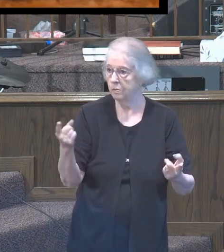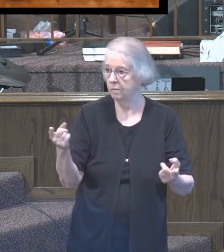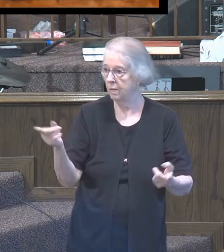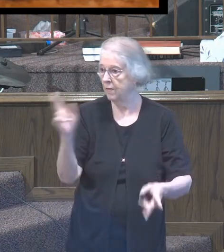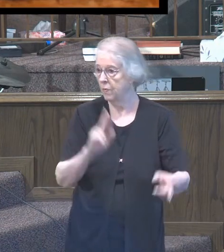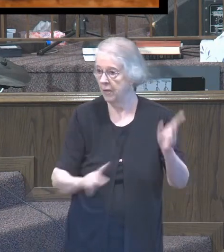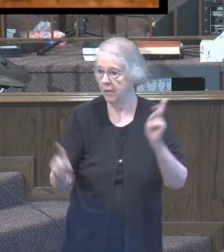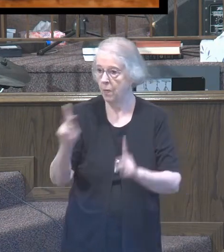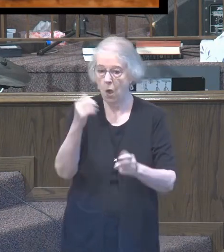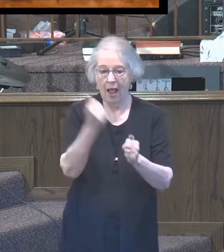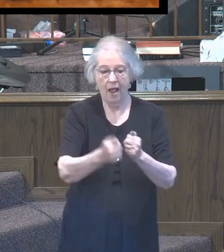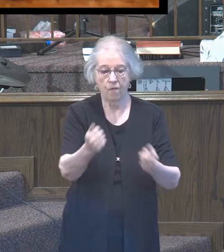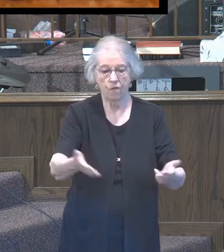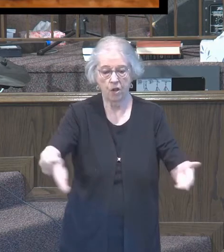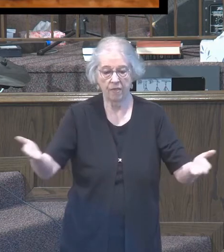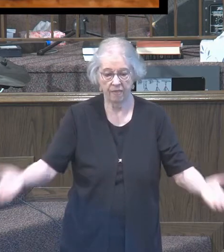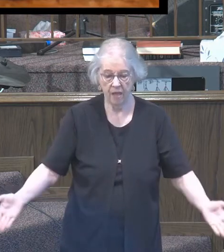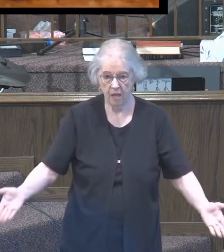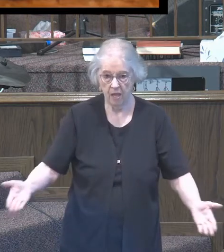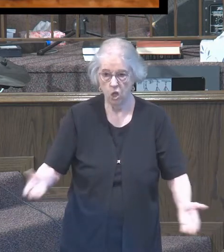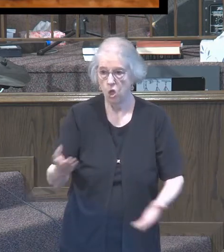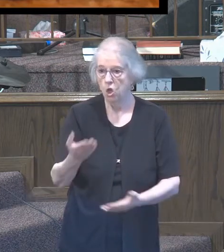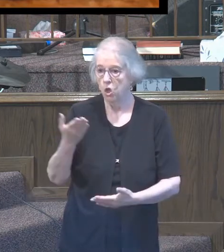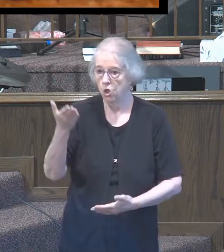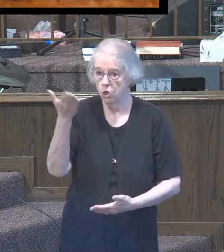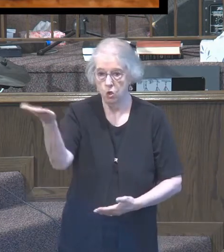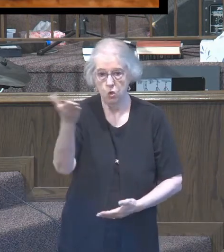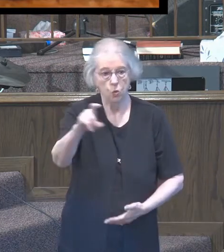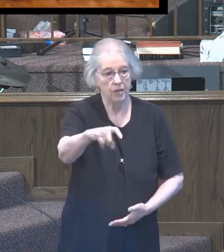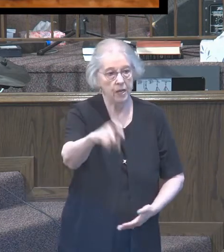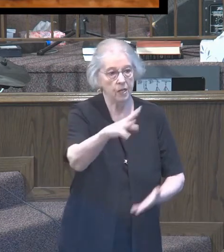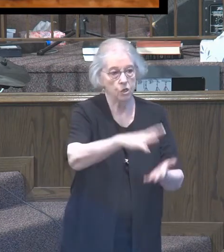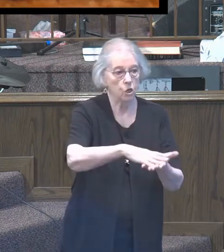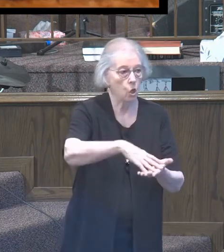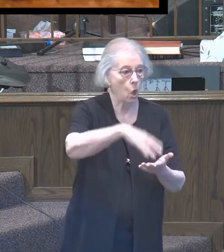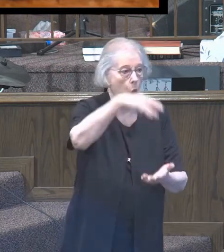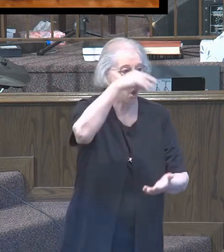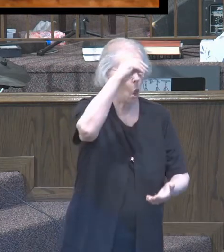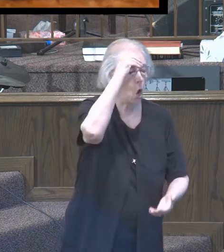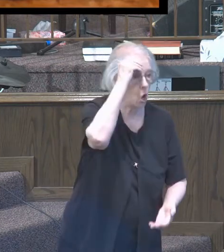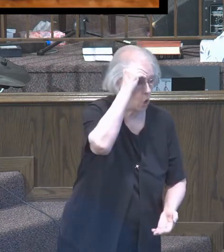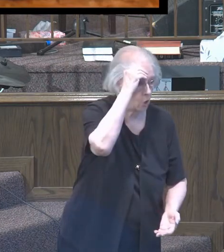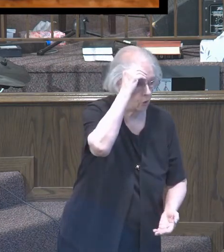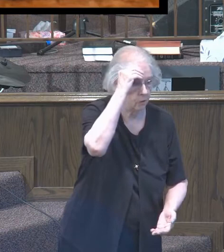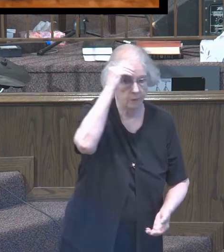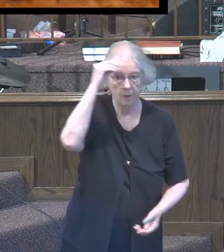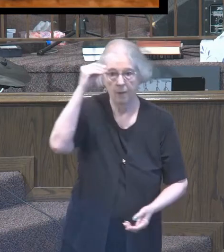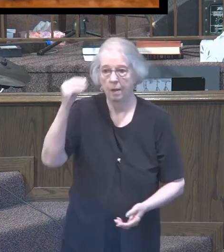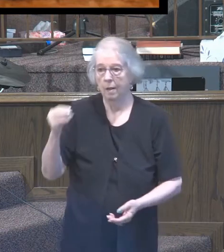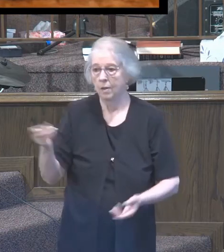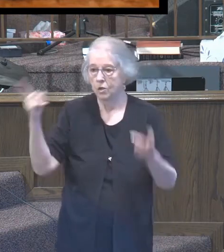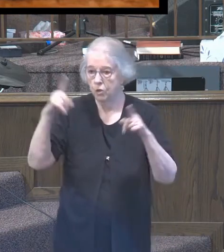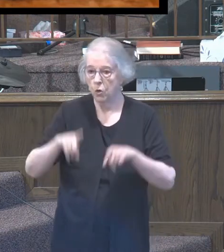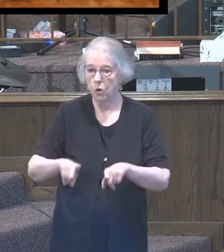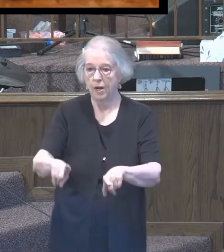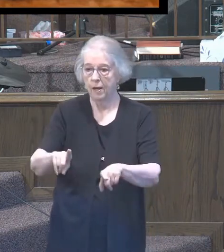during my time with you on earth. It could be what we would call the Cliff Notes version of life with Jesus.